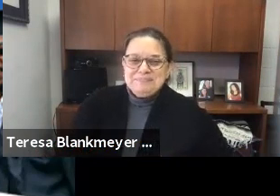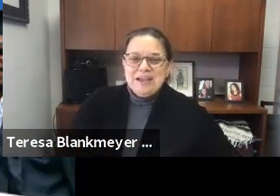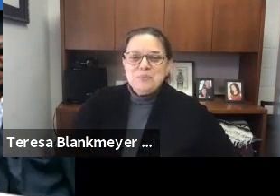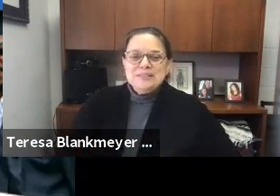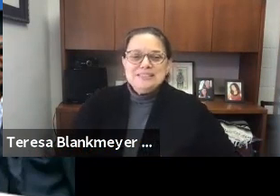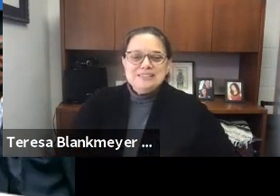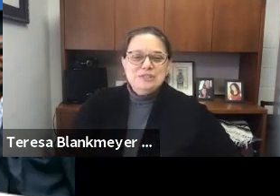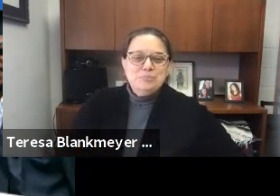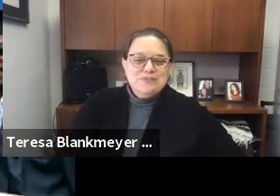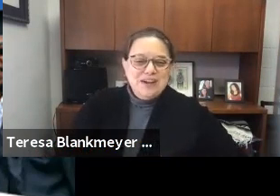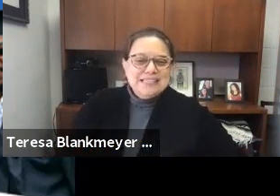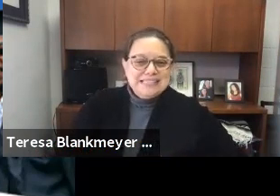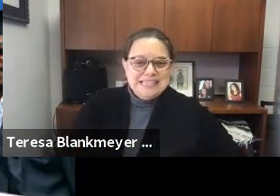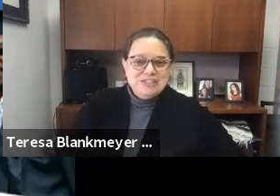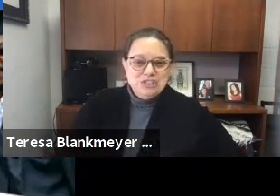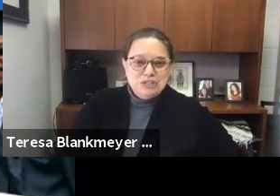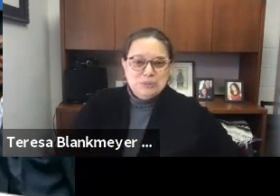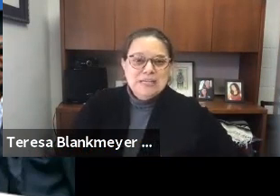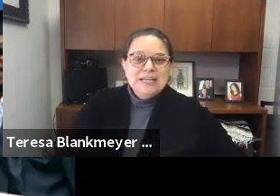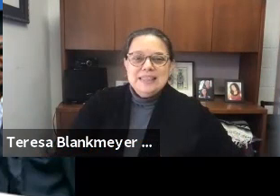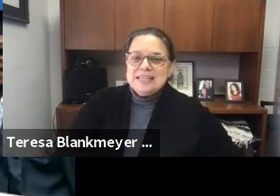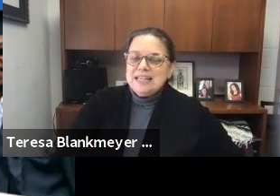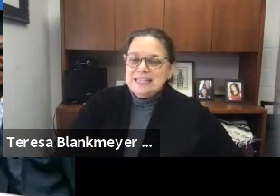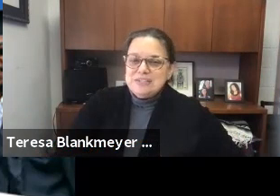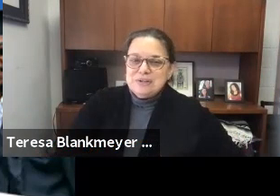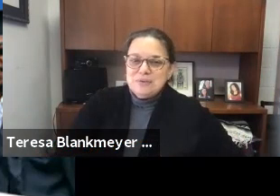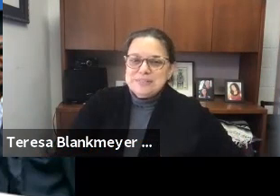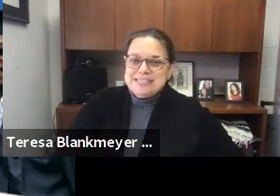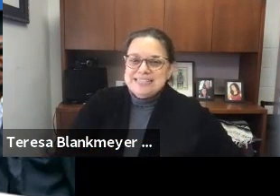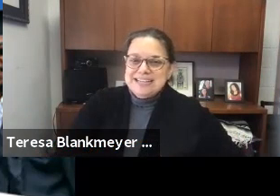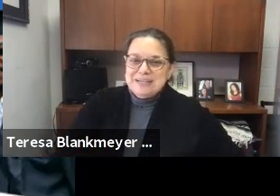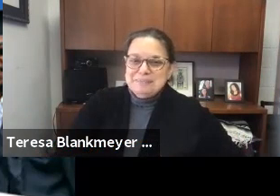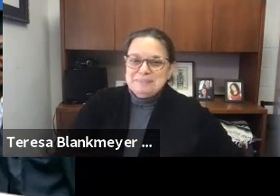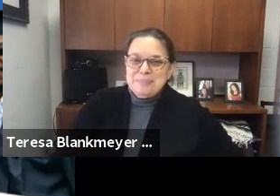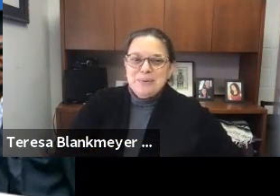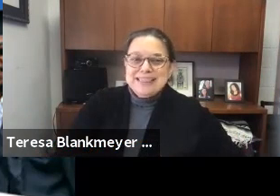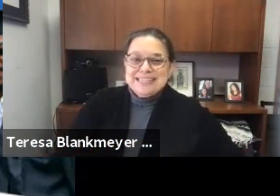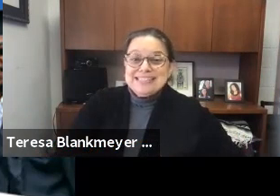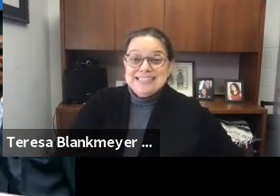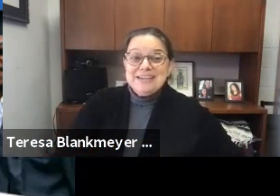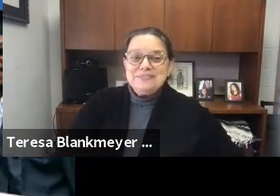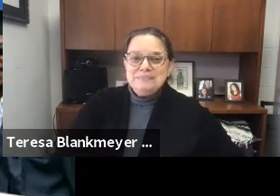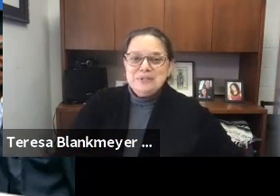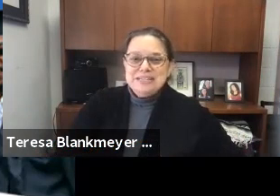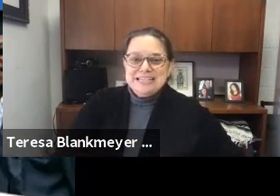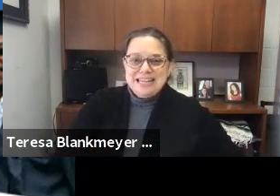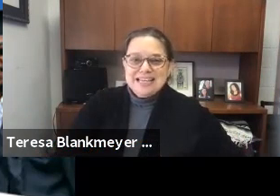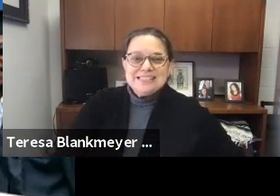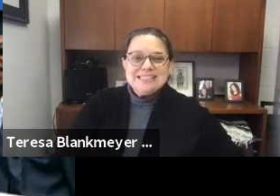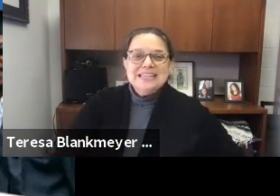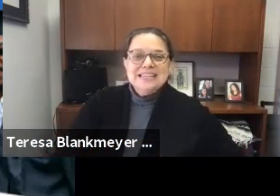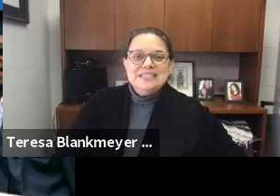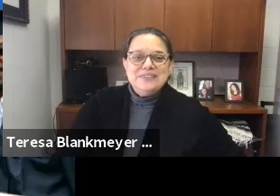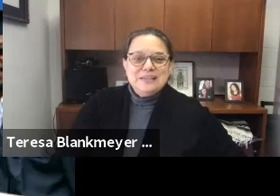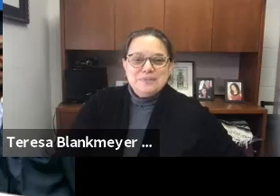Finally, I wanted to provide this link to you. The Gallaudet University Bioethics in the Deaf Community